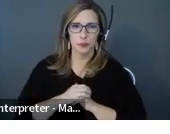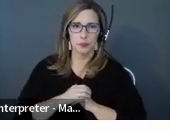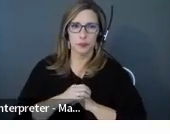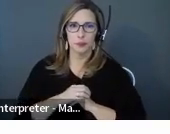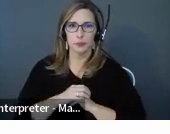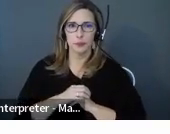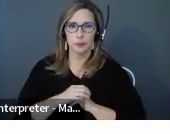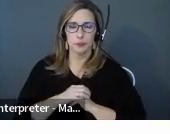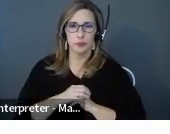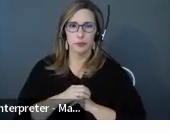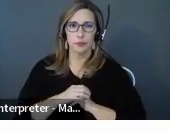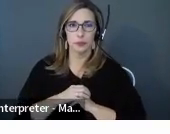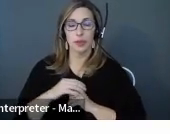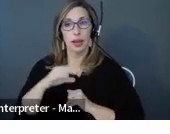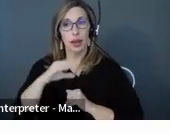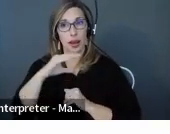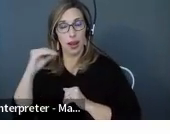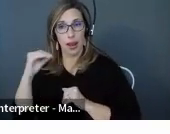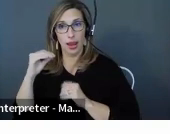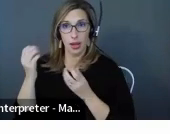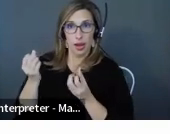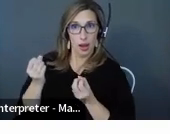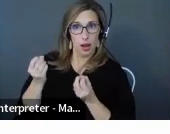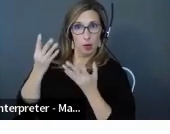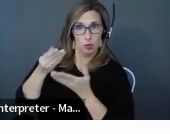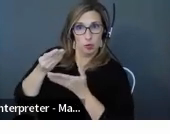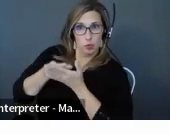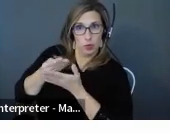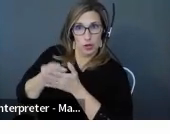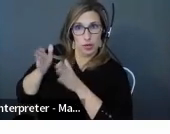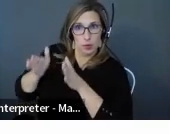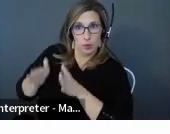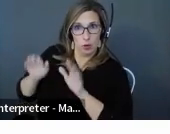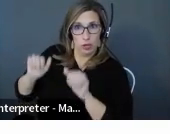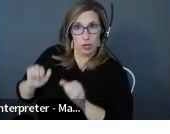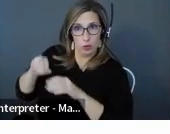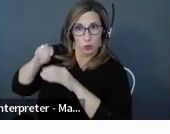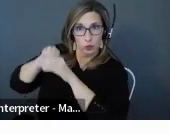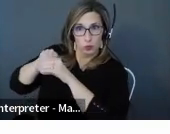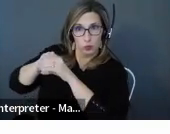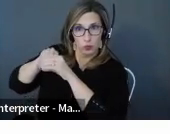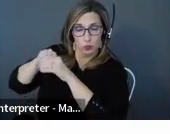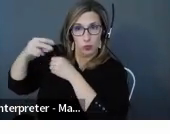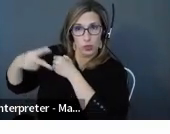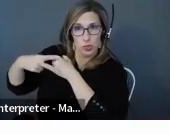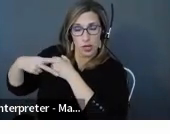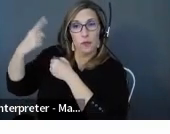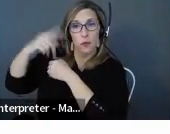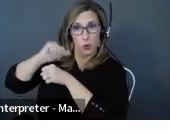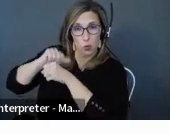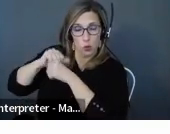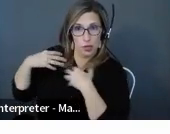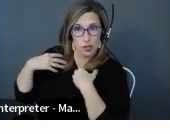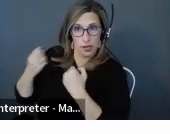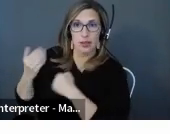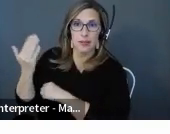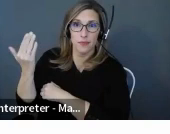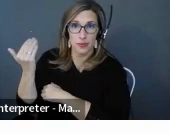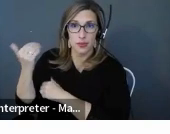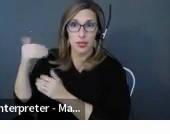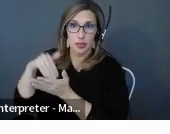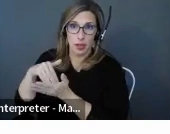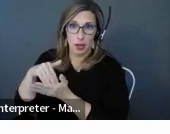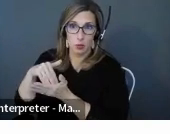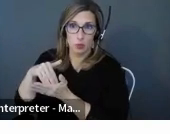And then the asset limit, or how much money you can have, for Working Healthy is $15,000, and